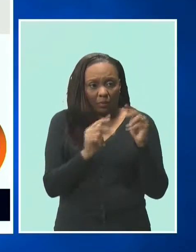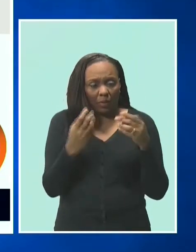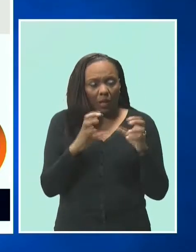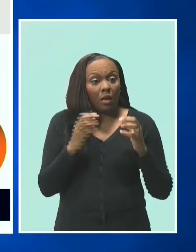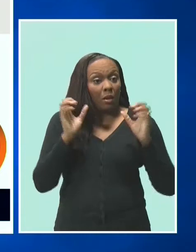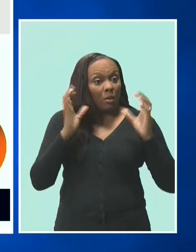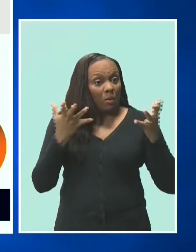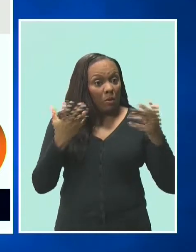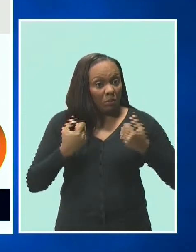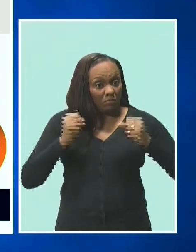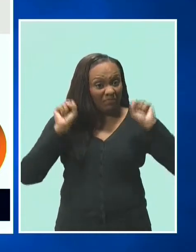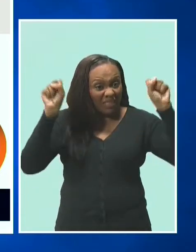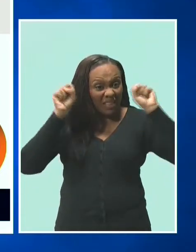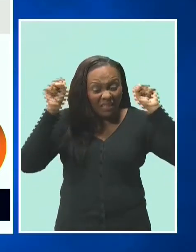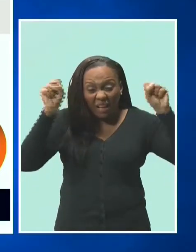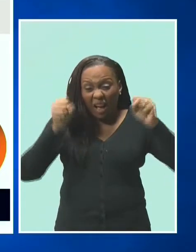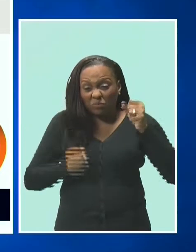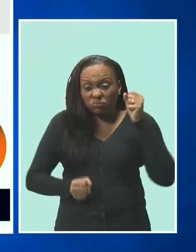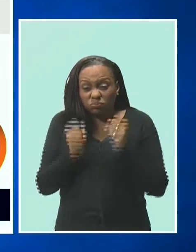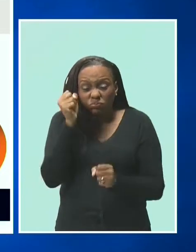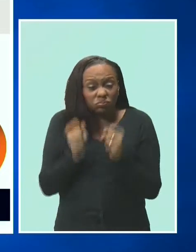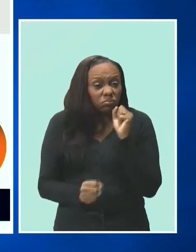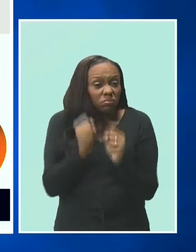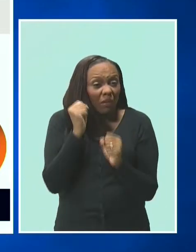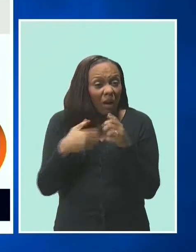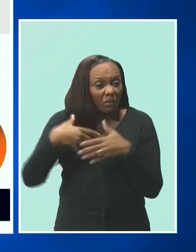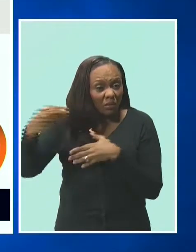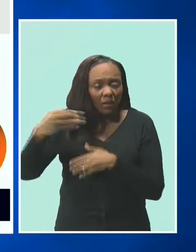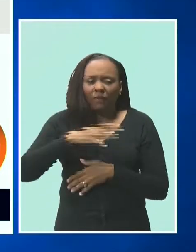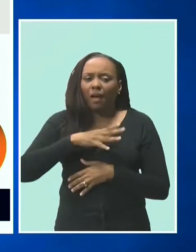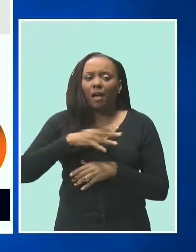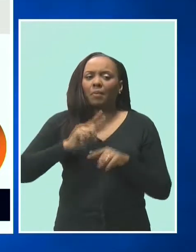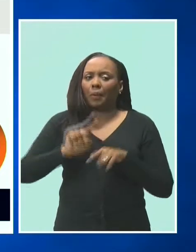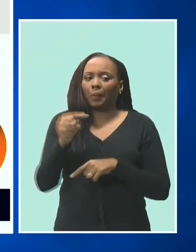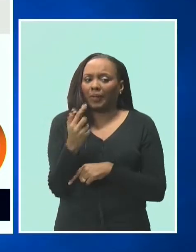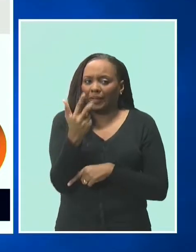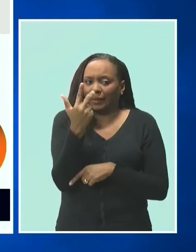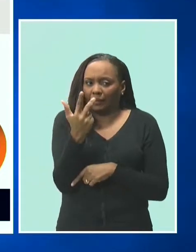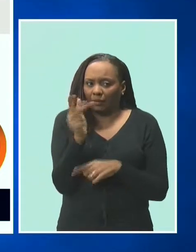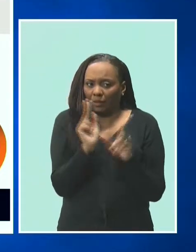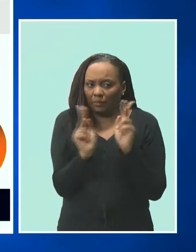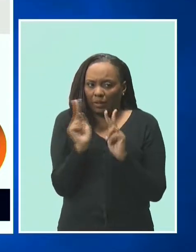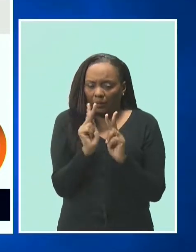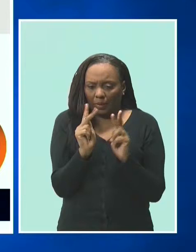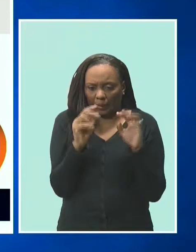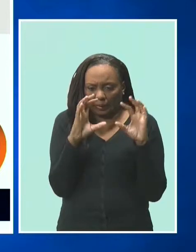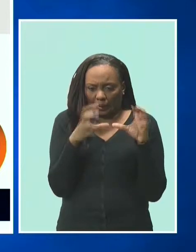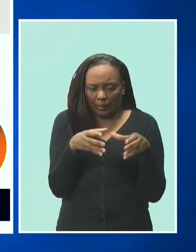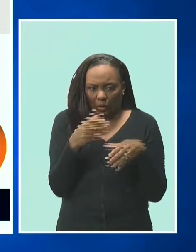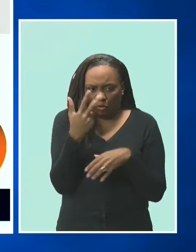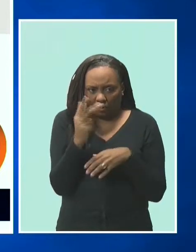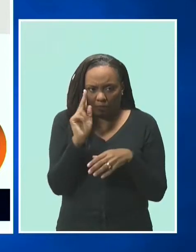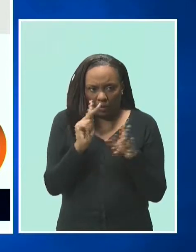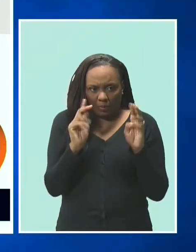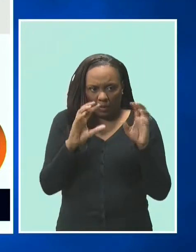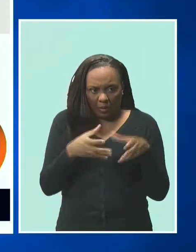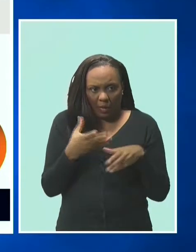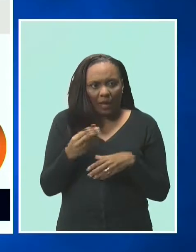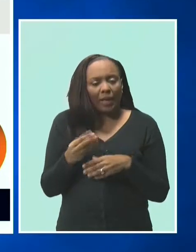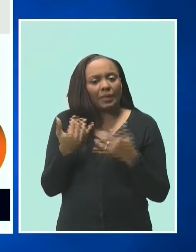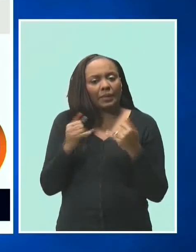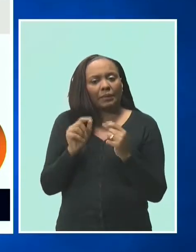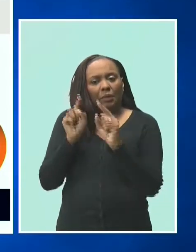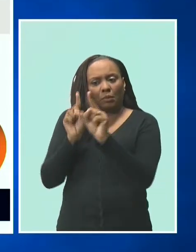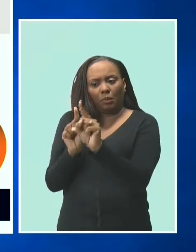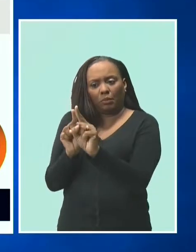out outdoors, but please, no more than 3 people at a time, and keep your distance. And the last point I want to